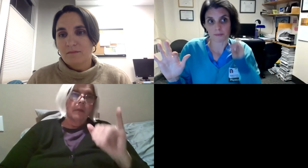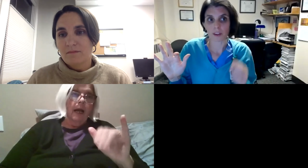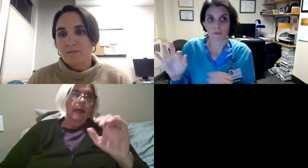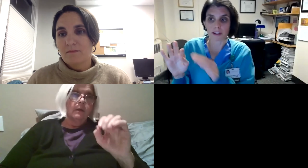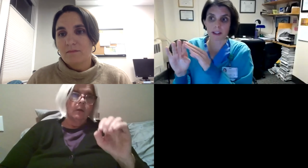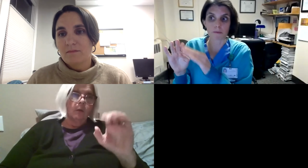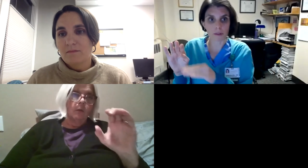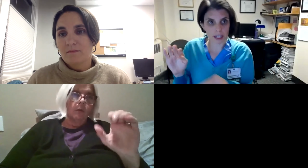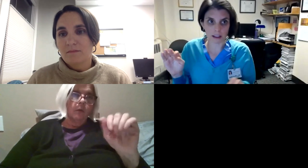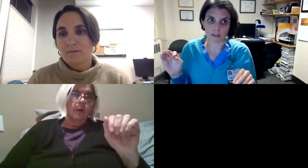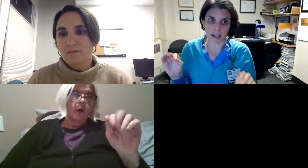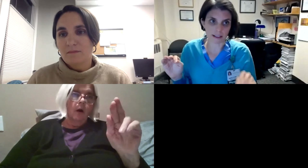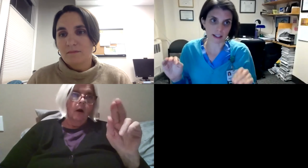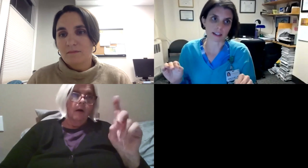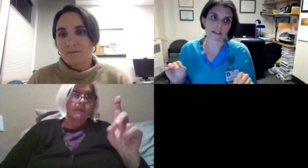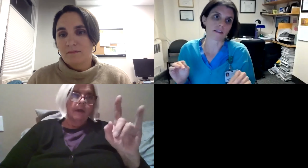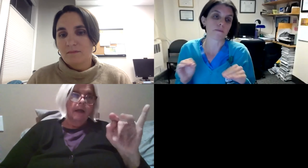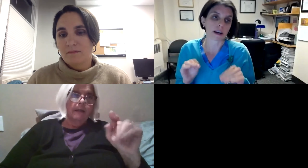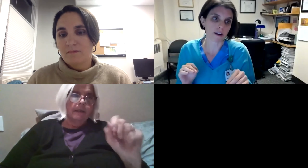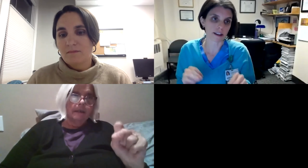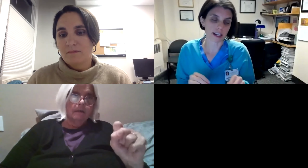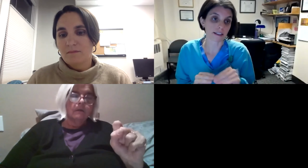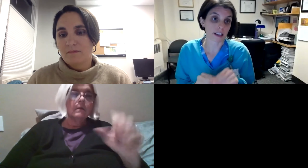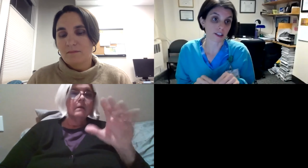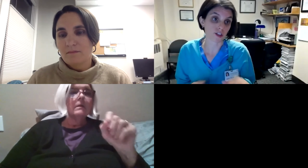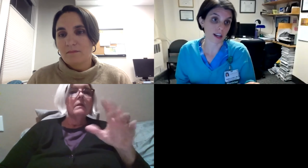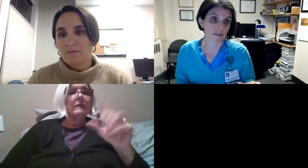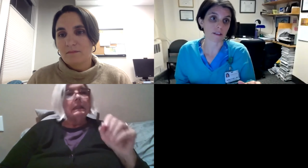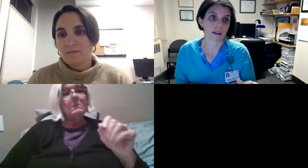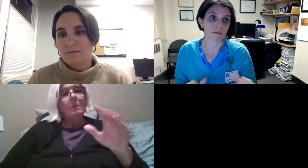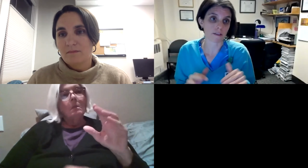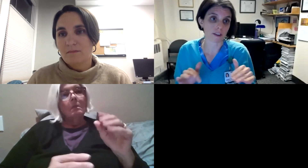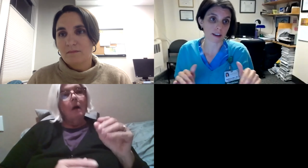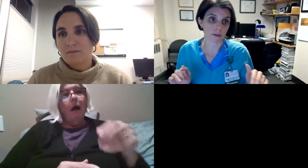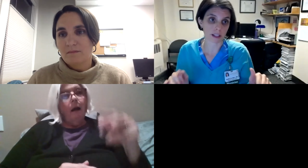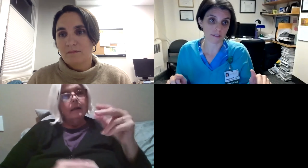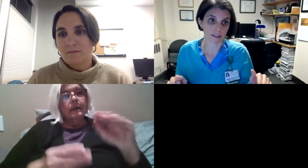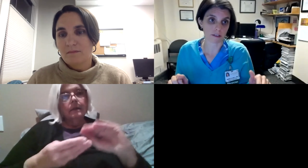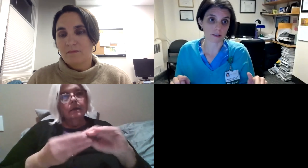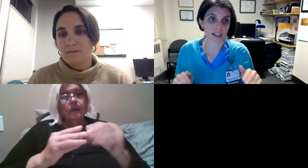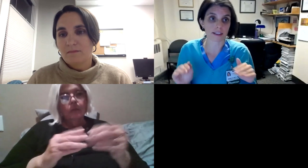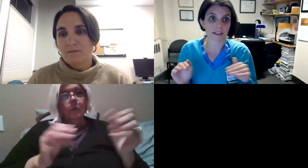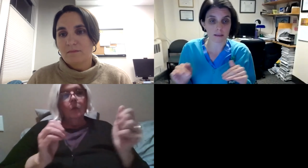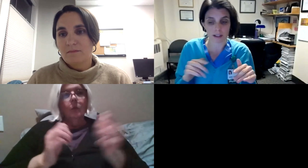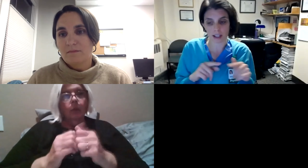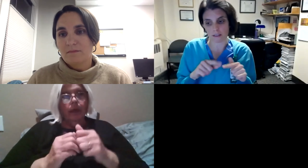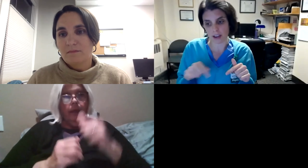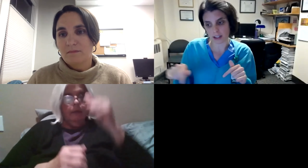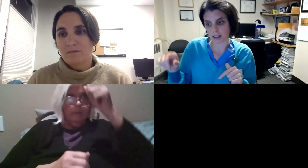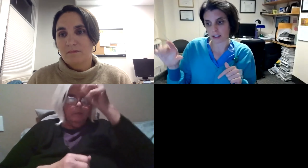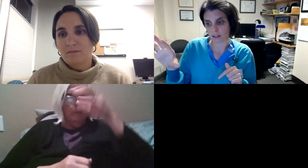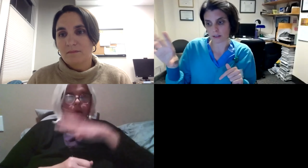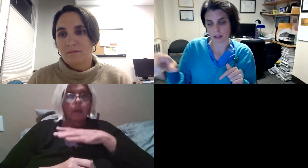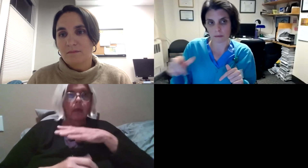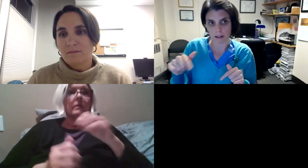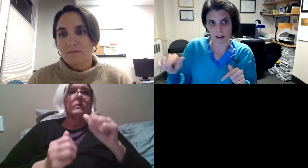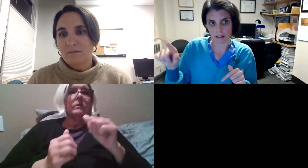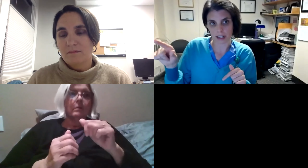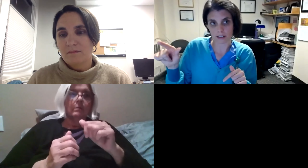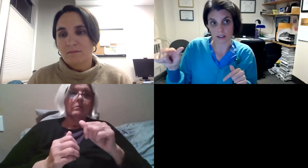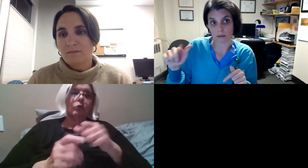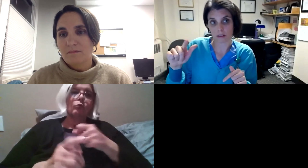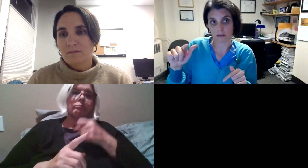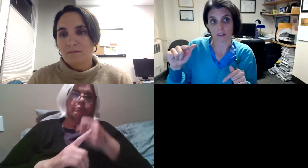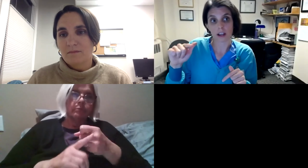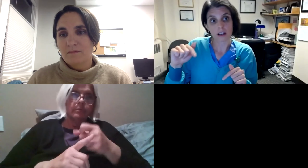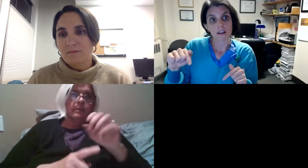adolescents. We see a pretty low incidence of myocarditis in general among 5 to 11-year-olds. It seems like the vaccine-associated